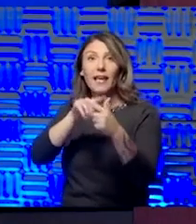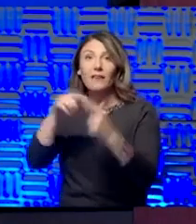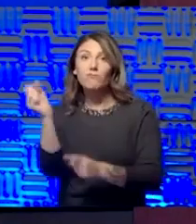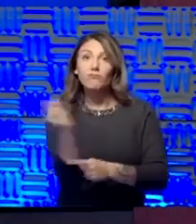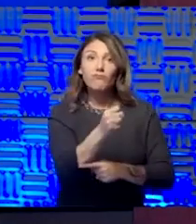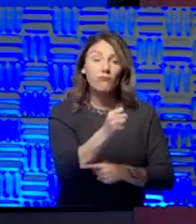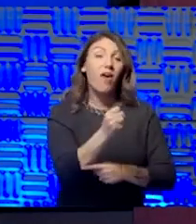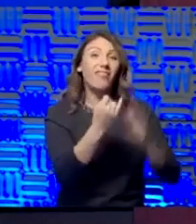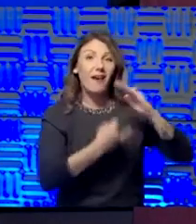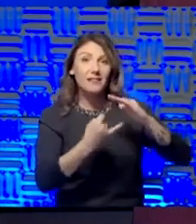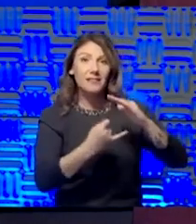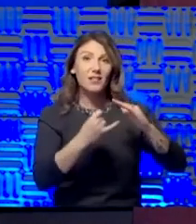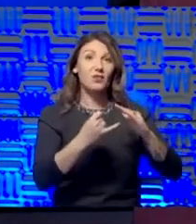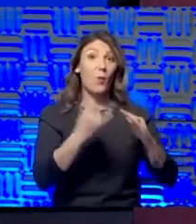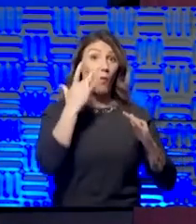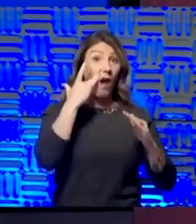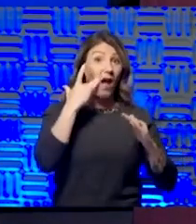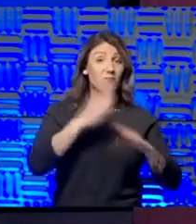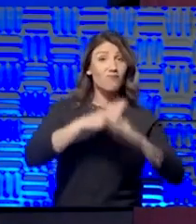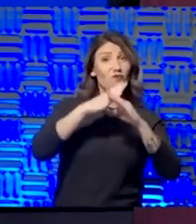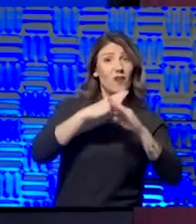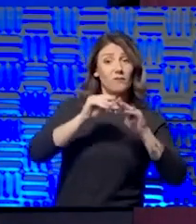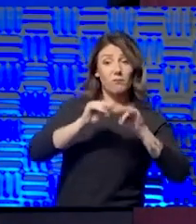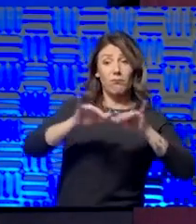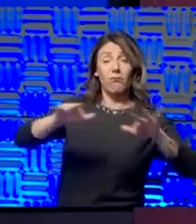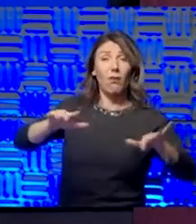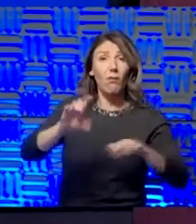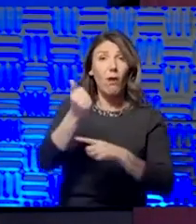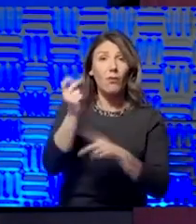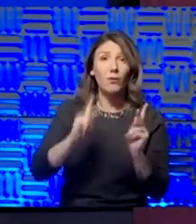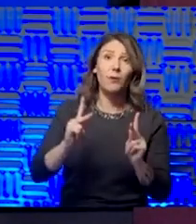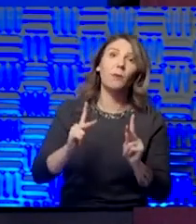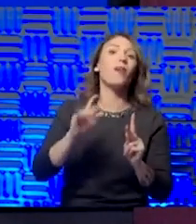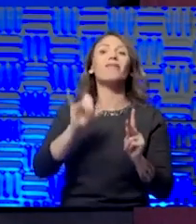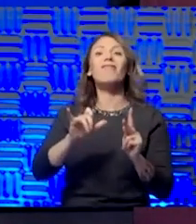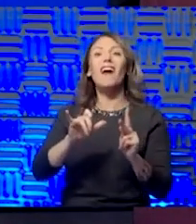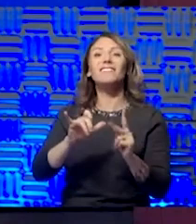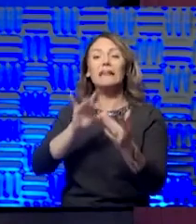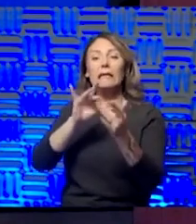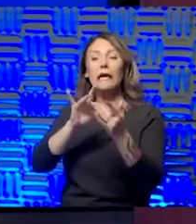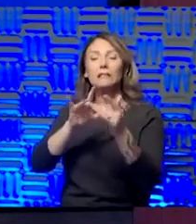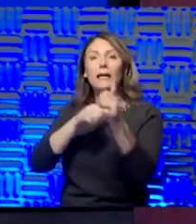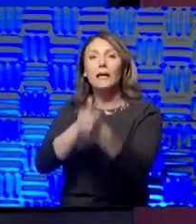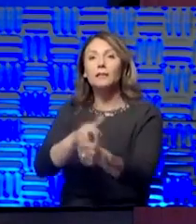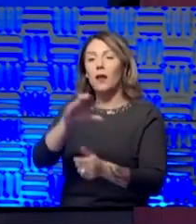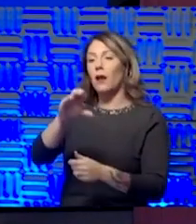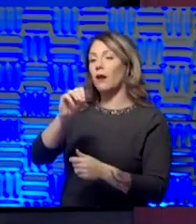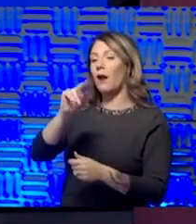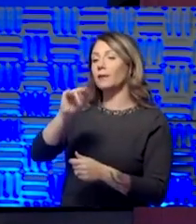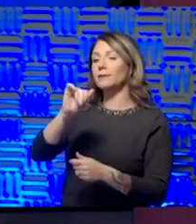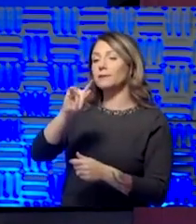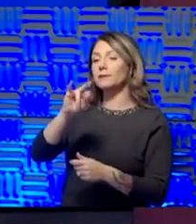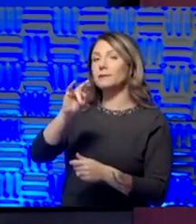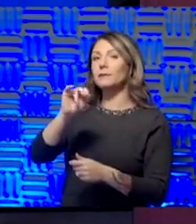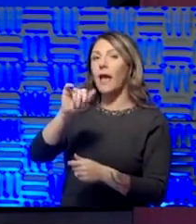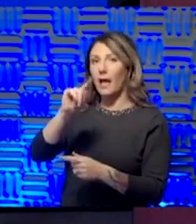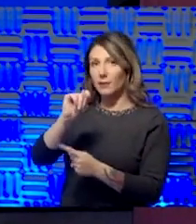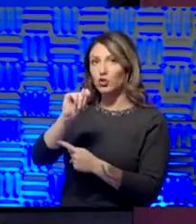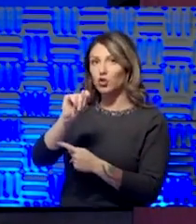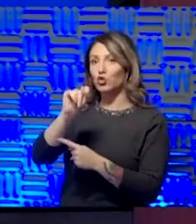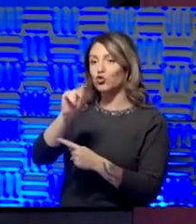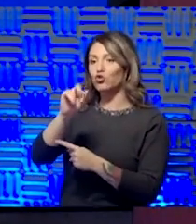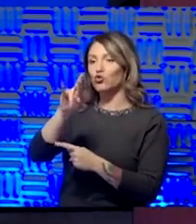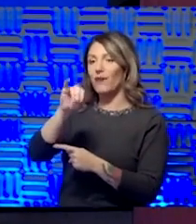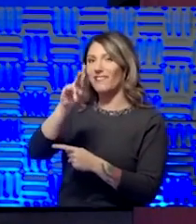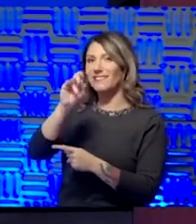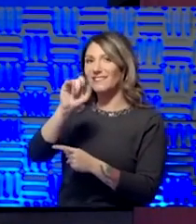can't infect others. That's what contact tracing is really all about. And that's why when we think about reopening society,